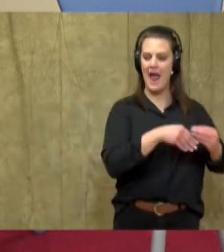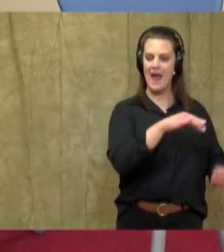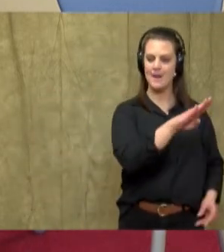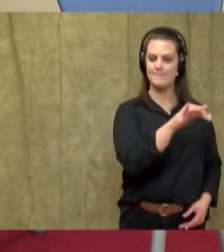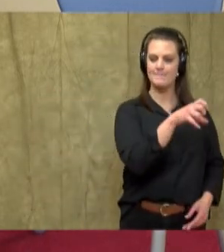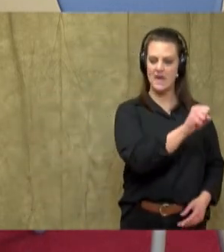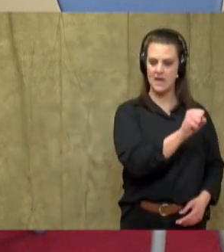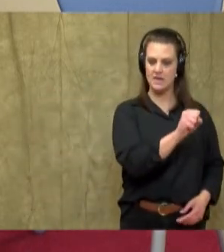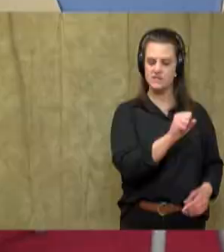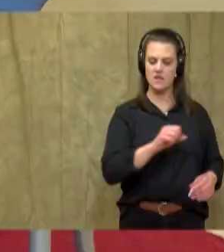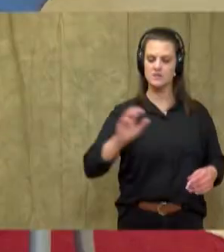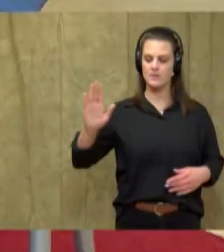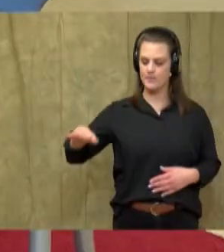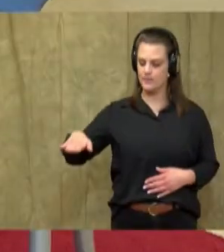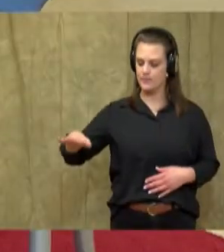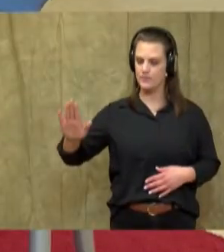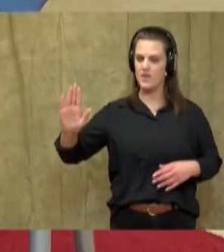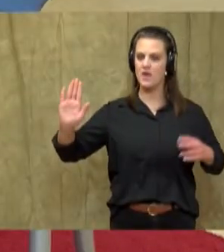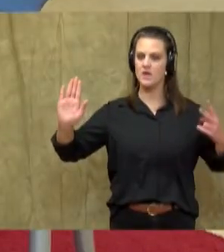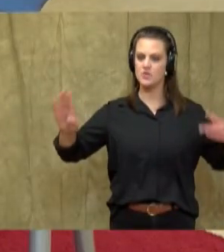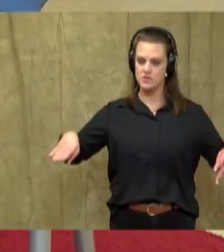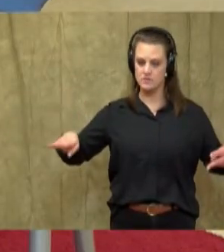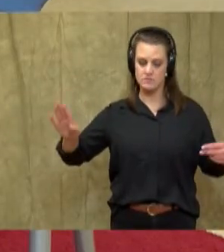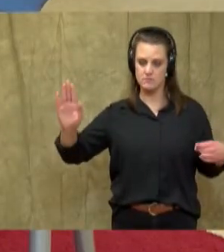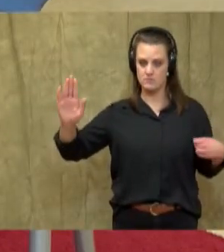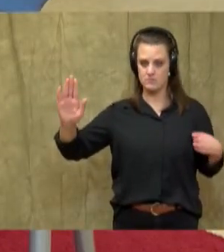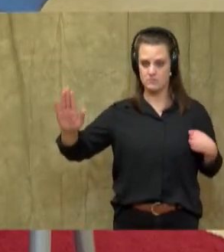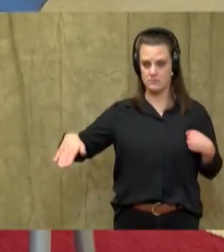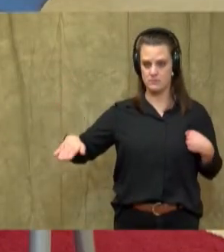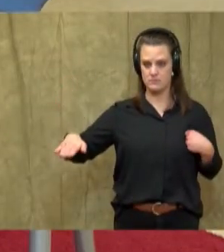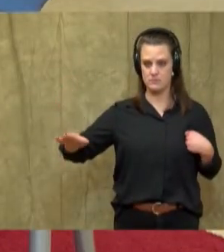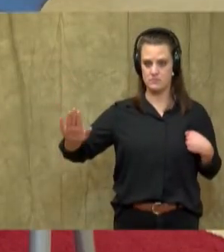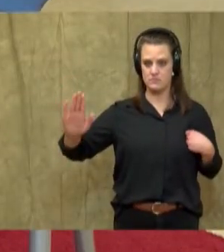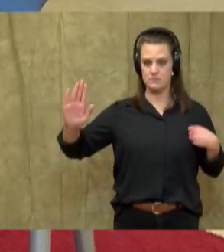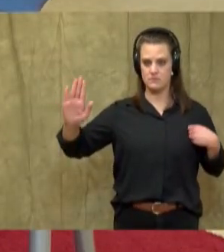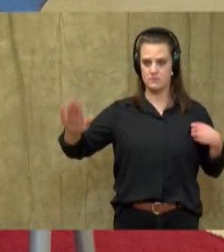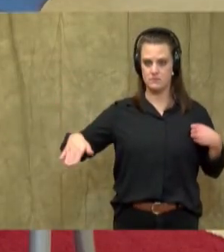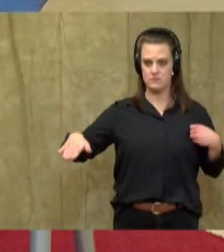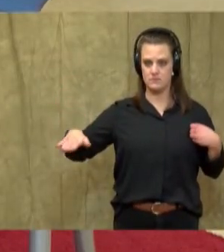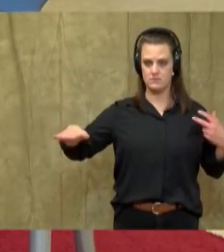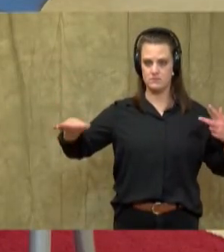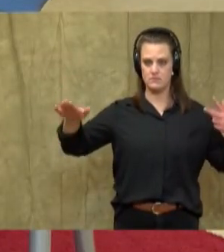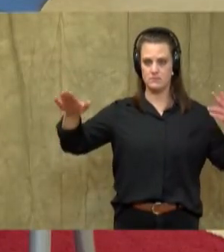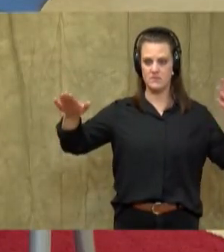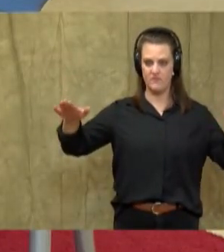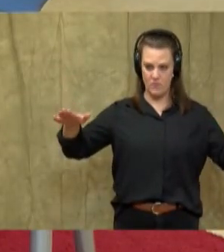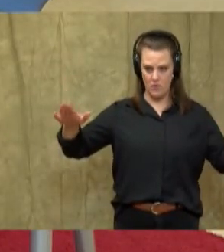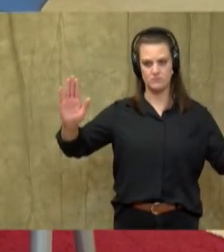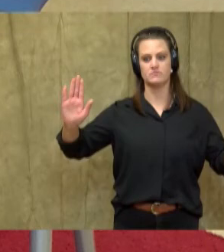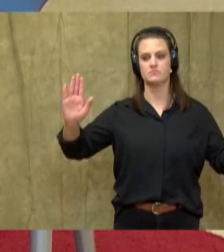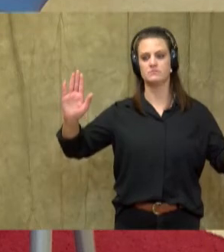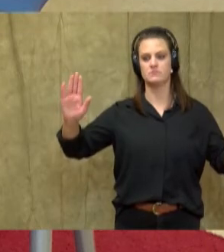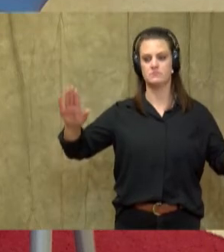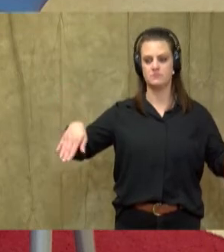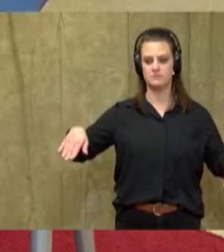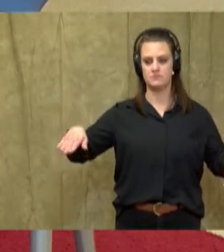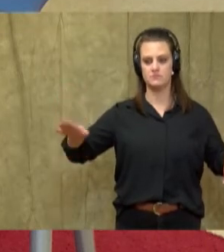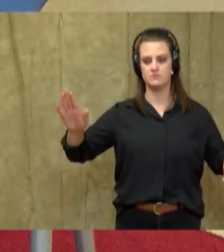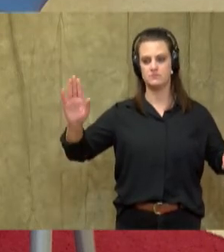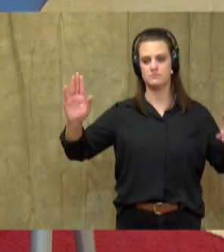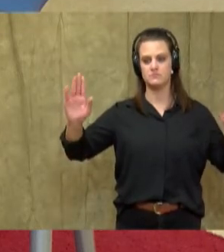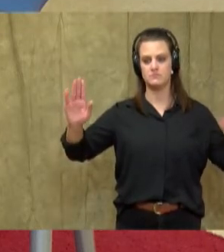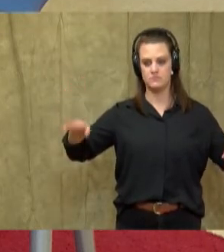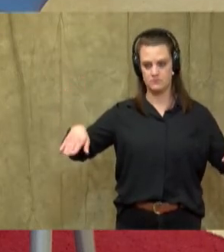Now put the snare on beats 2 and 4. 1, 2, 3, 4.